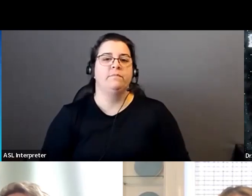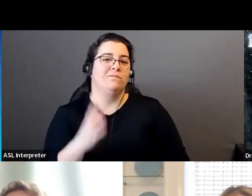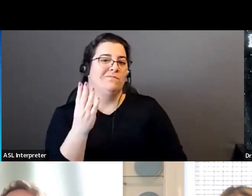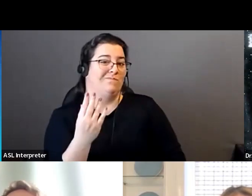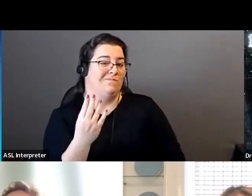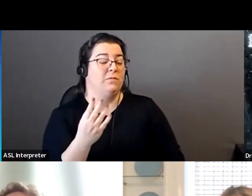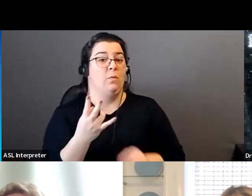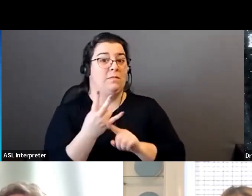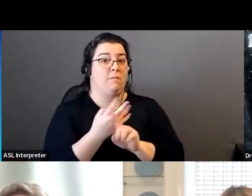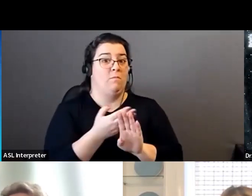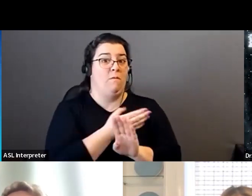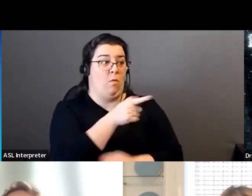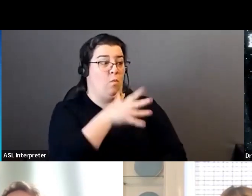responded.